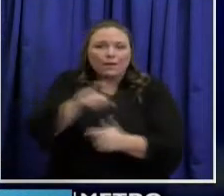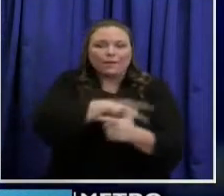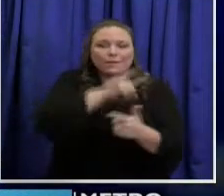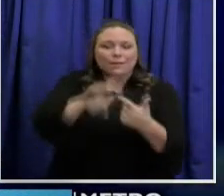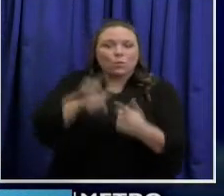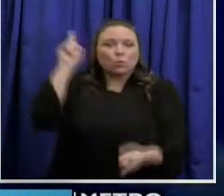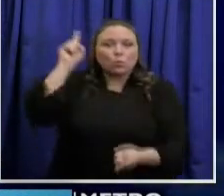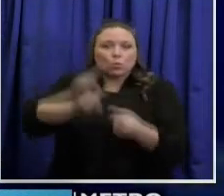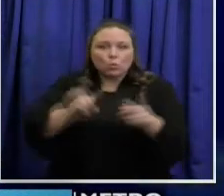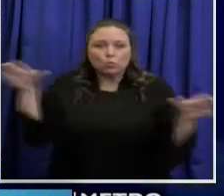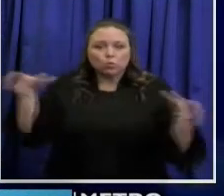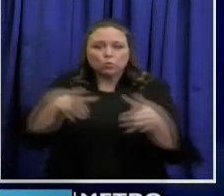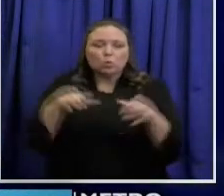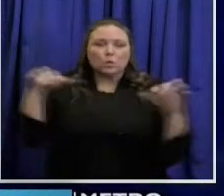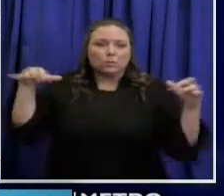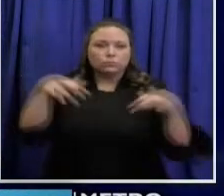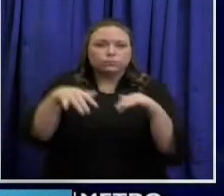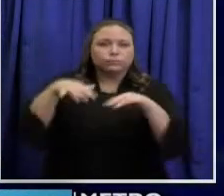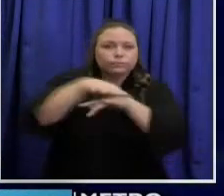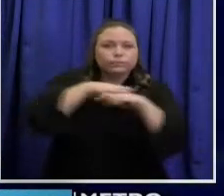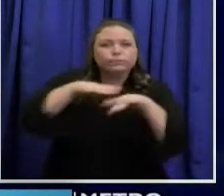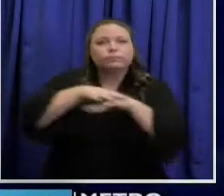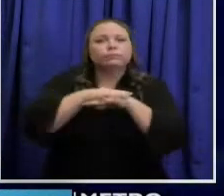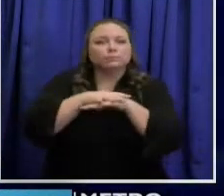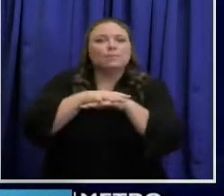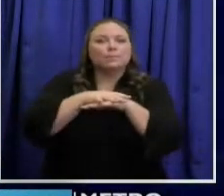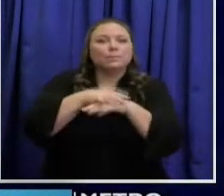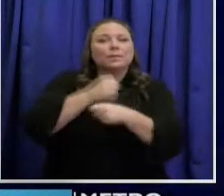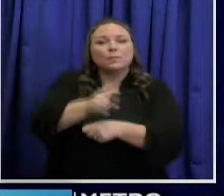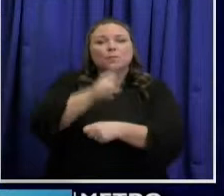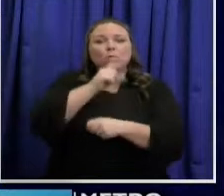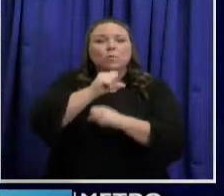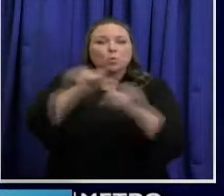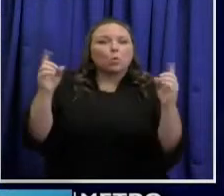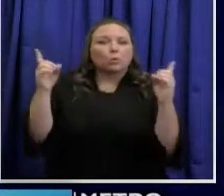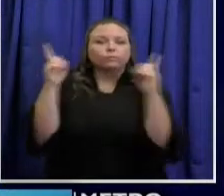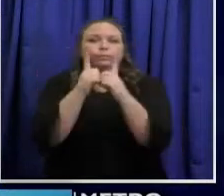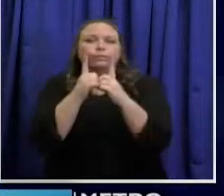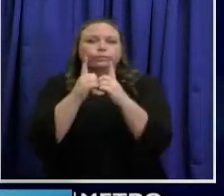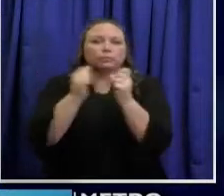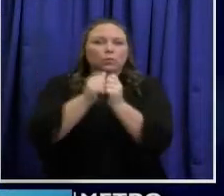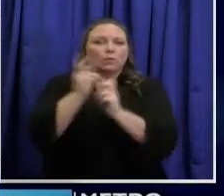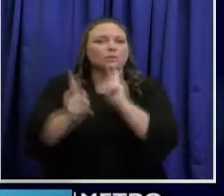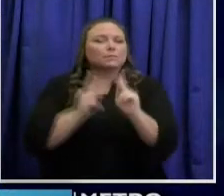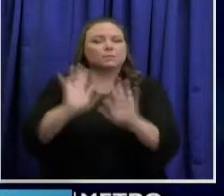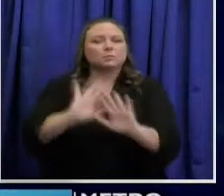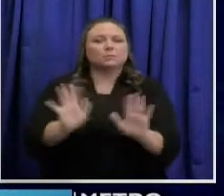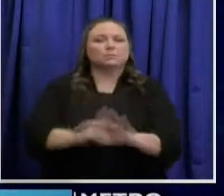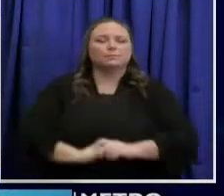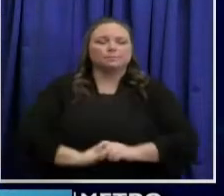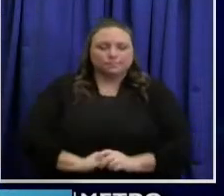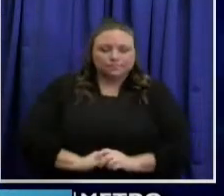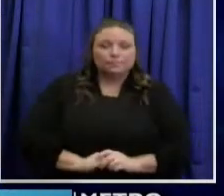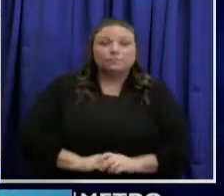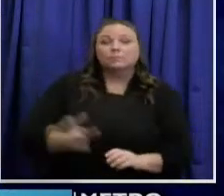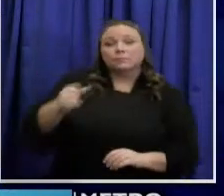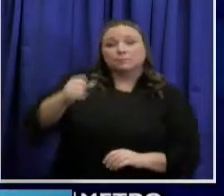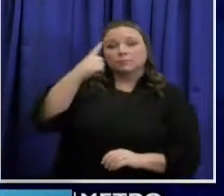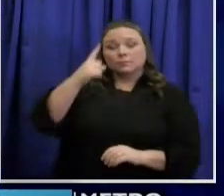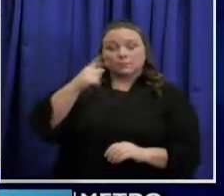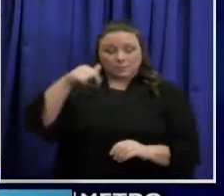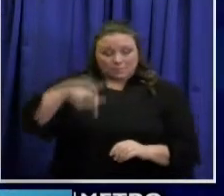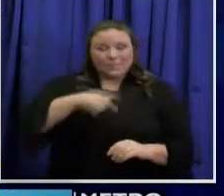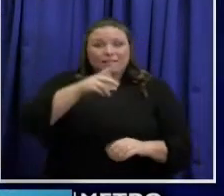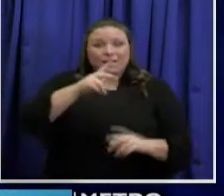the size of grouping or clusters and prevent any close contact between those clusters. Now, particularly during